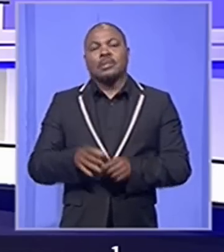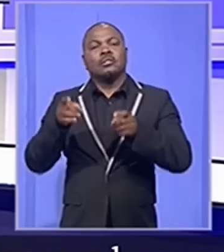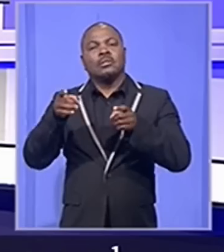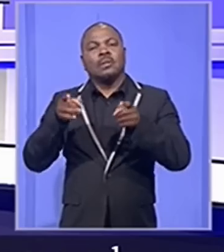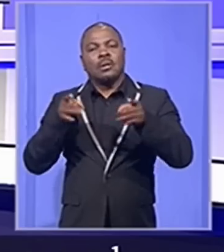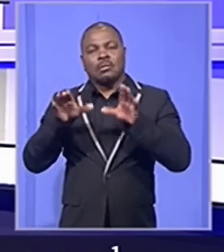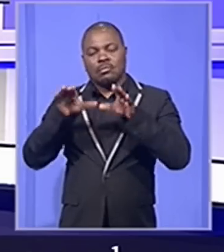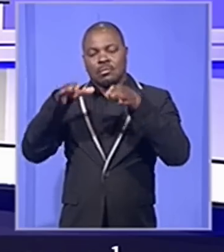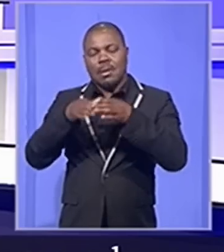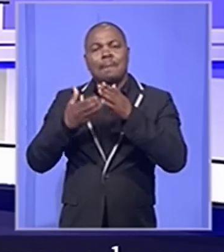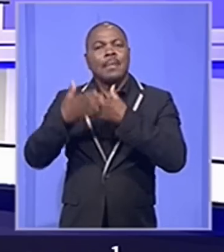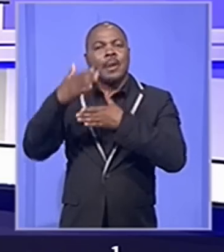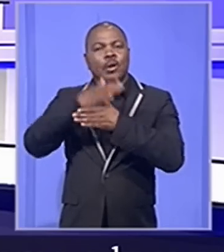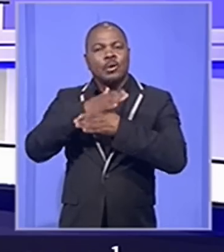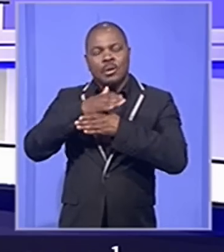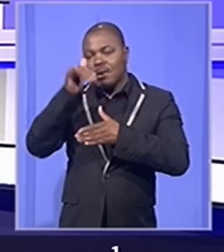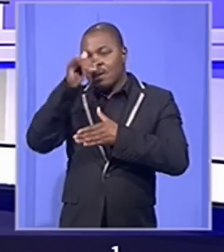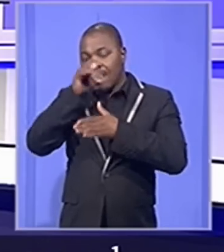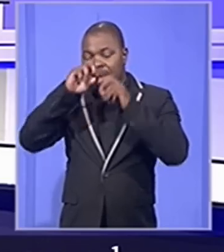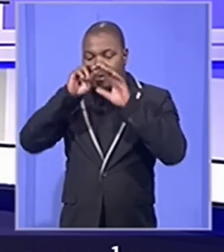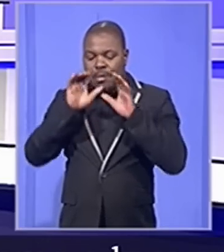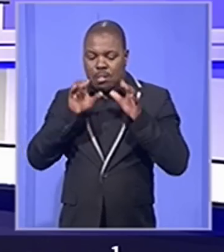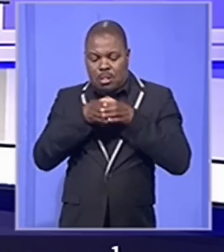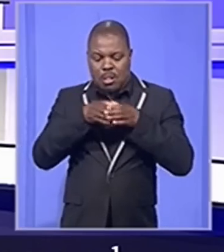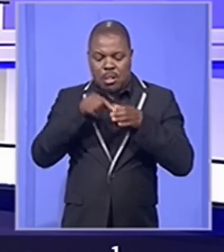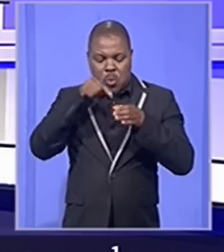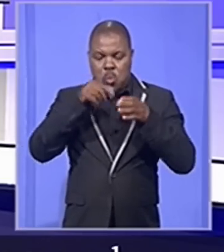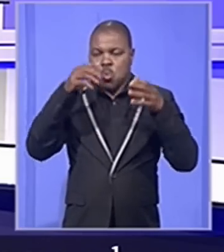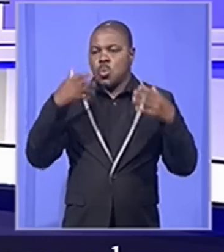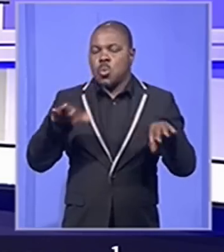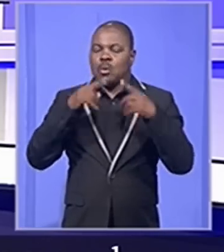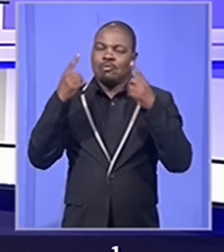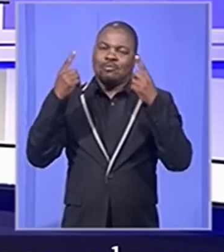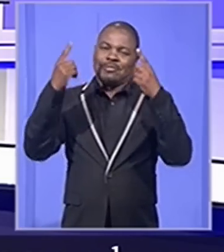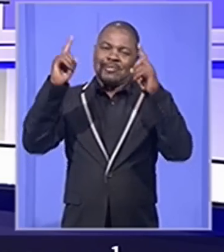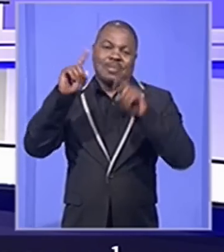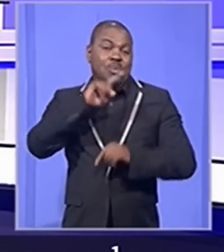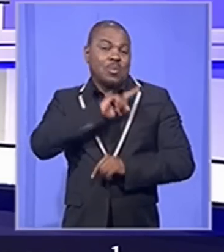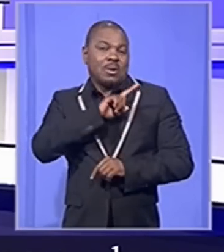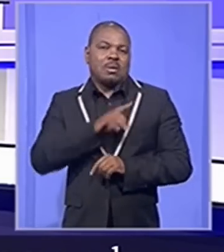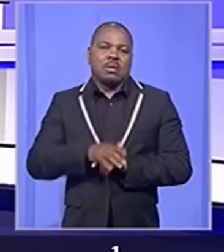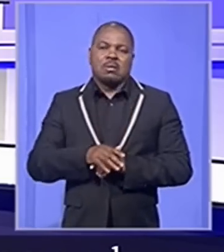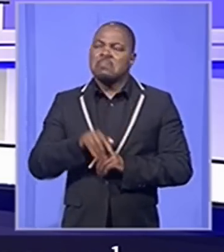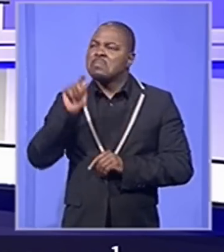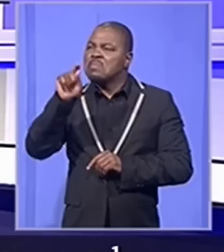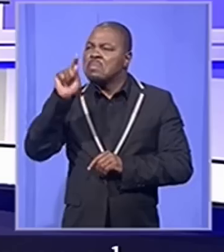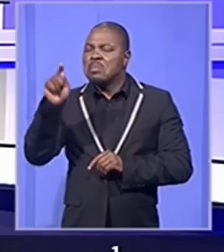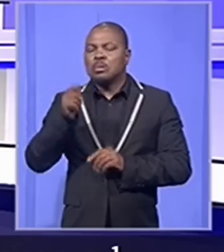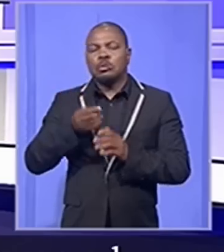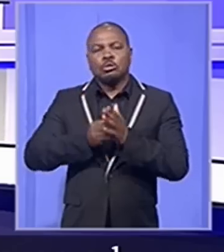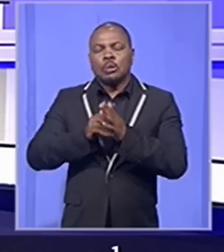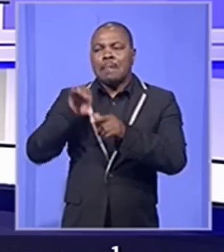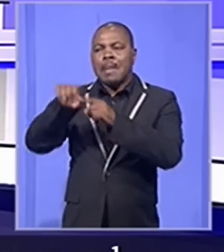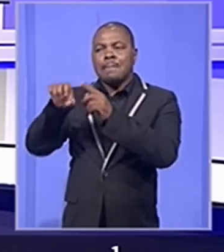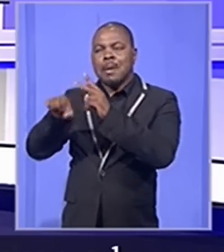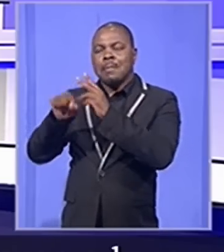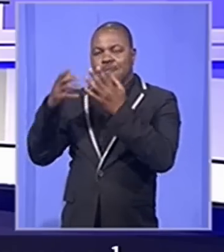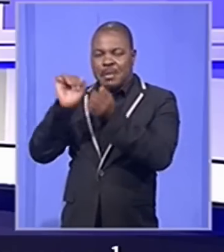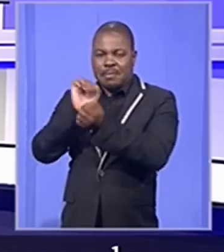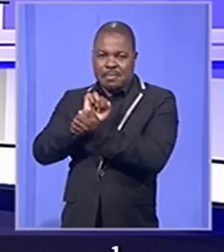Directorate for Priority Crime Investigation le iponetse katlego e kgatlhisang ka go tshwara babelaelwa ba le